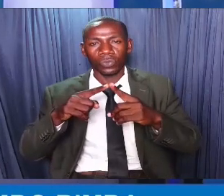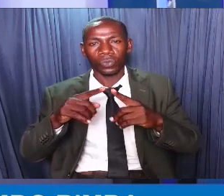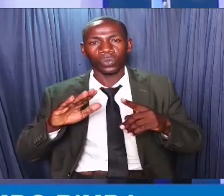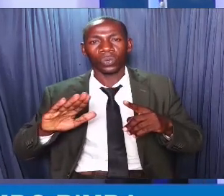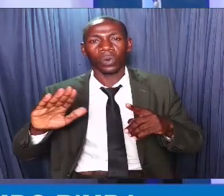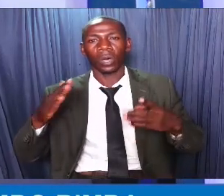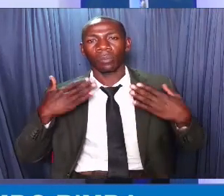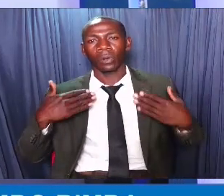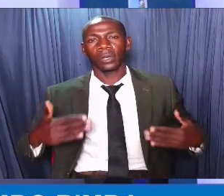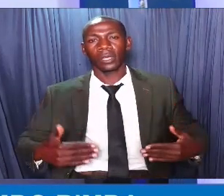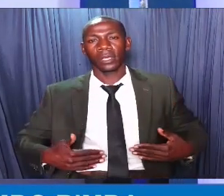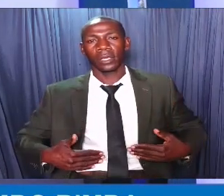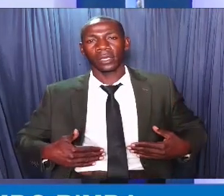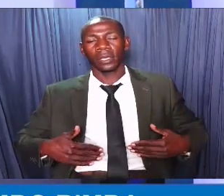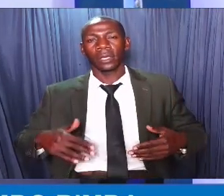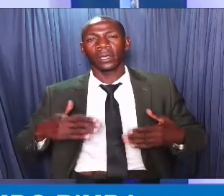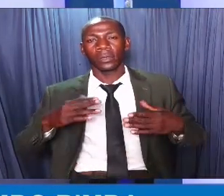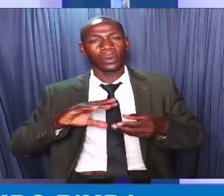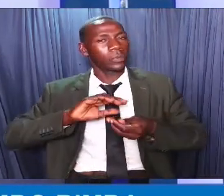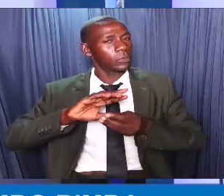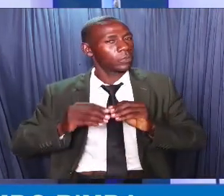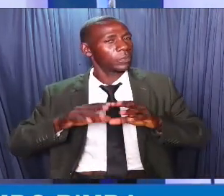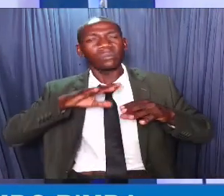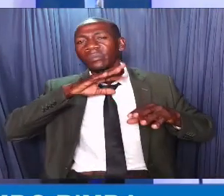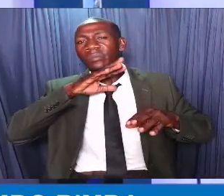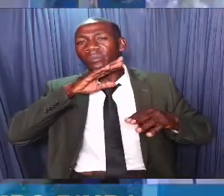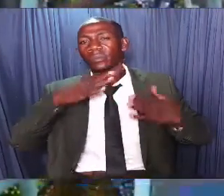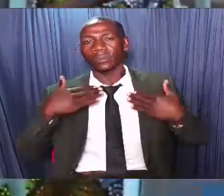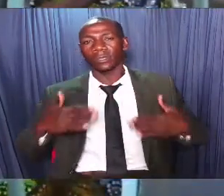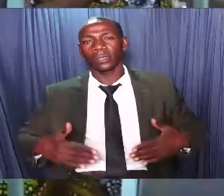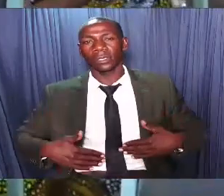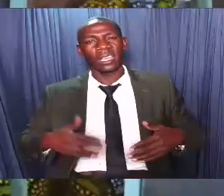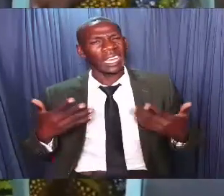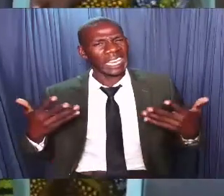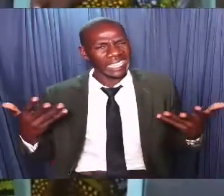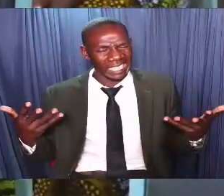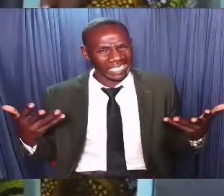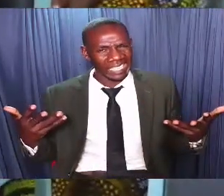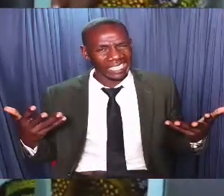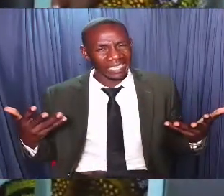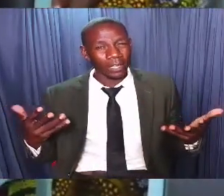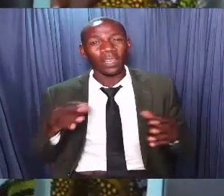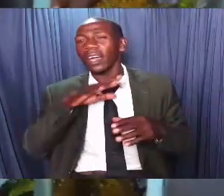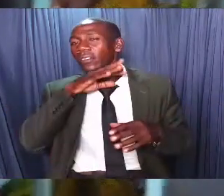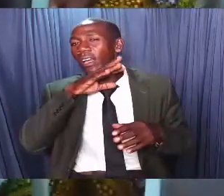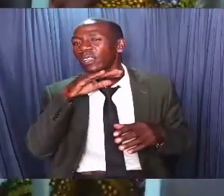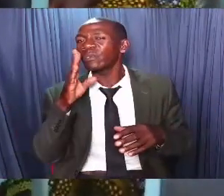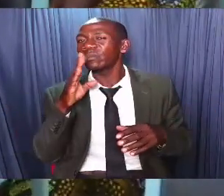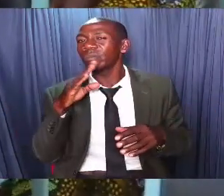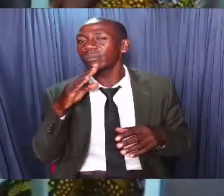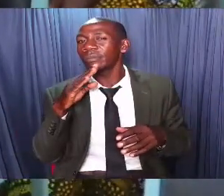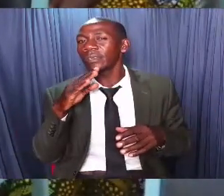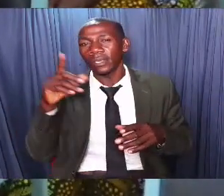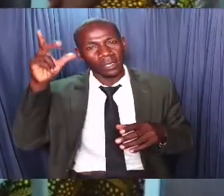huu mwili. Has committed sin upon the body. Huu mwili umeuchafua. You've defiled your body. Chochote. Anything. Kichafu.